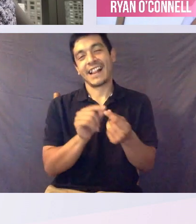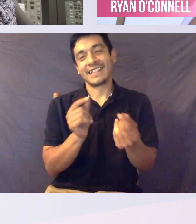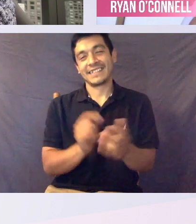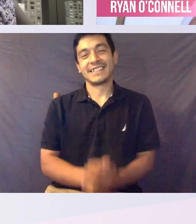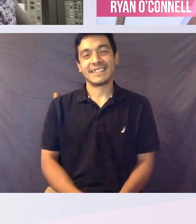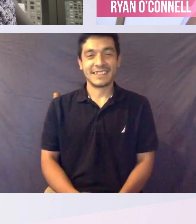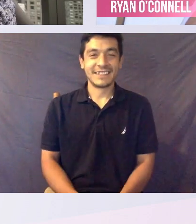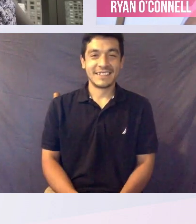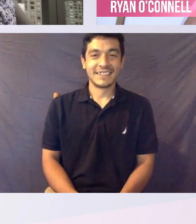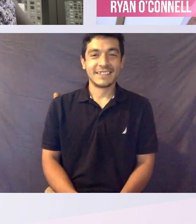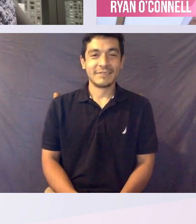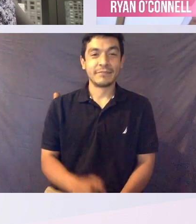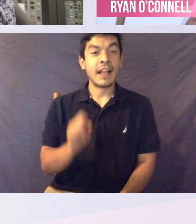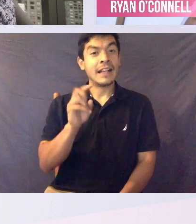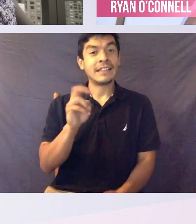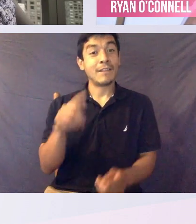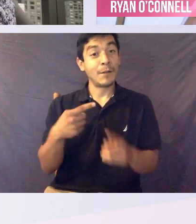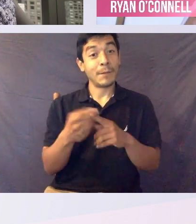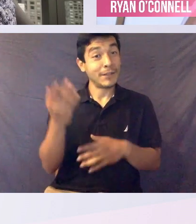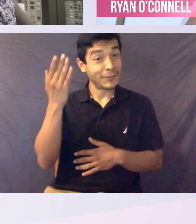Exactly. Steven, what about you?